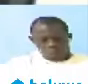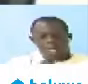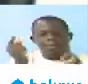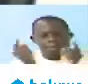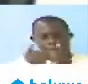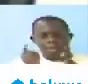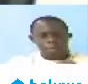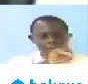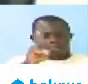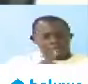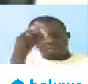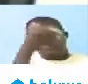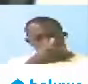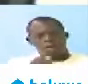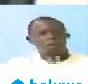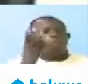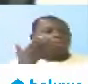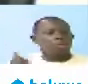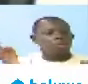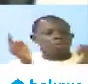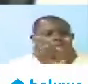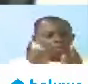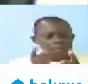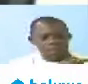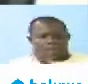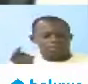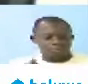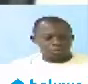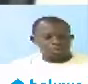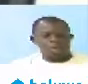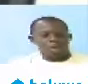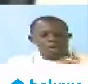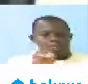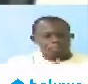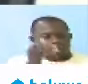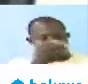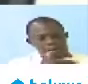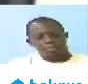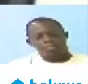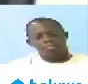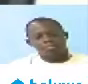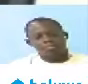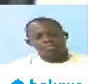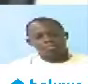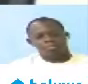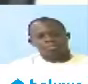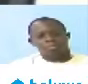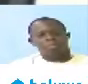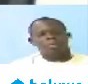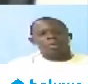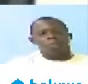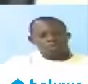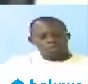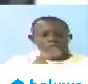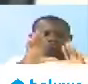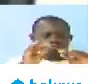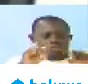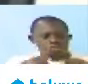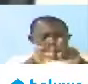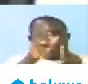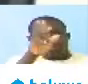them there. But when we met them there, so ani Kukoi di amra waromen. They talked